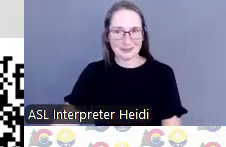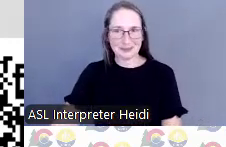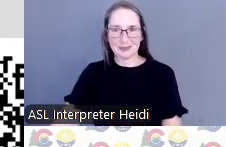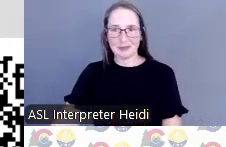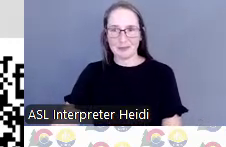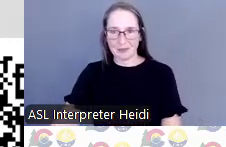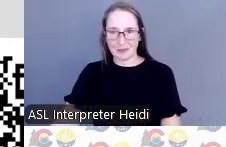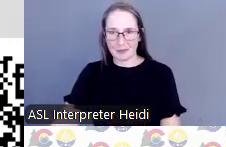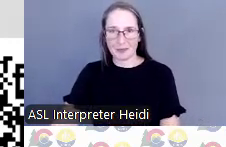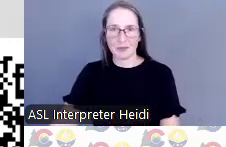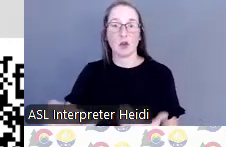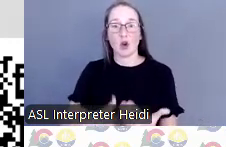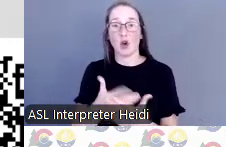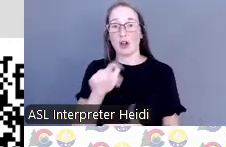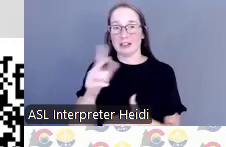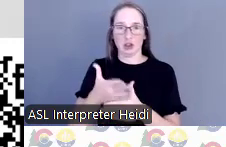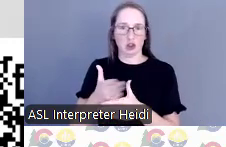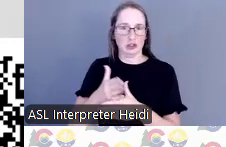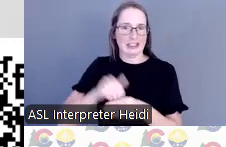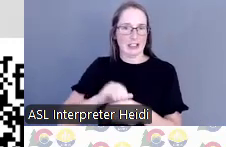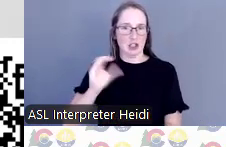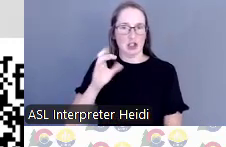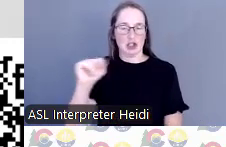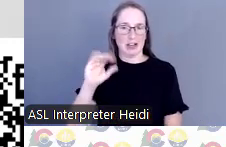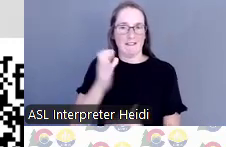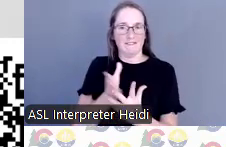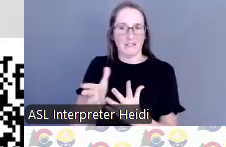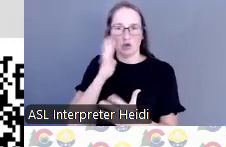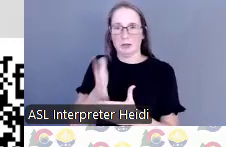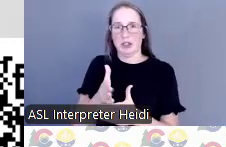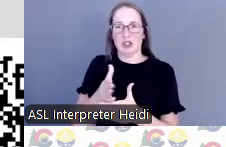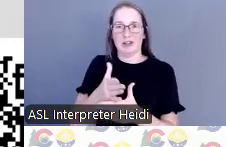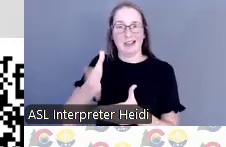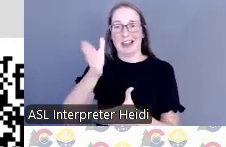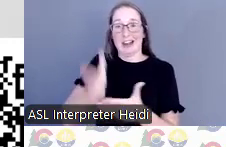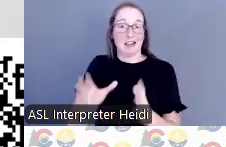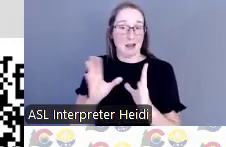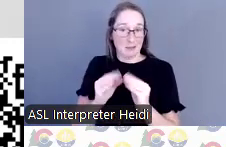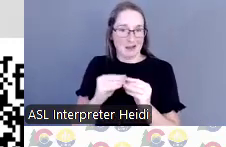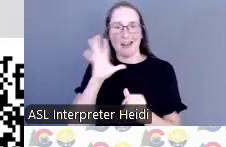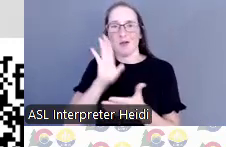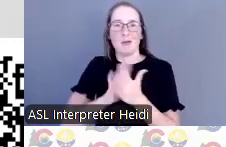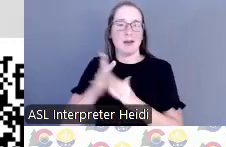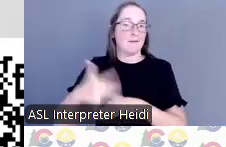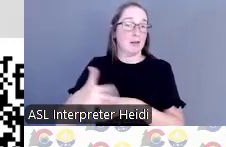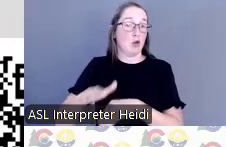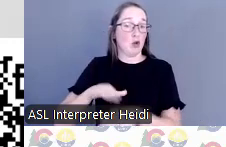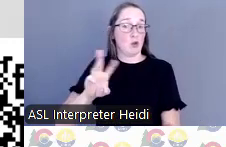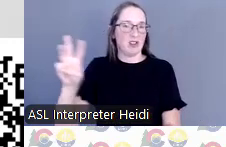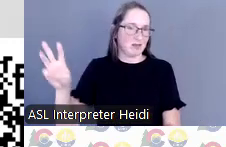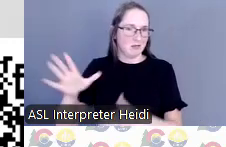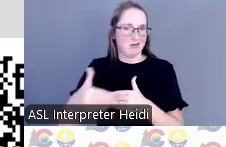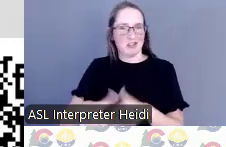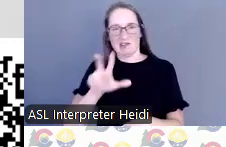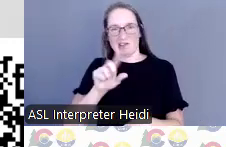will be shared in the chat, and files will be shared at the end of the meeting and available on the website within 3 to